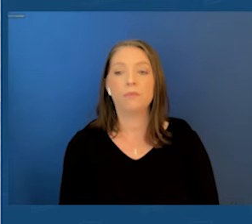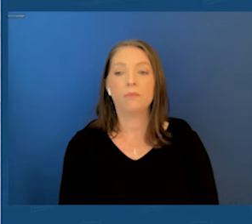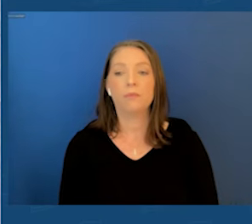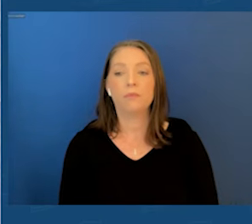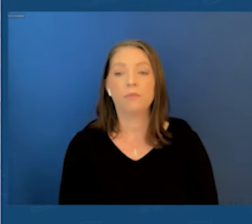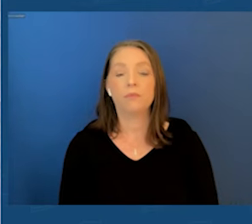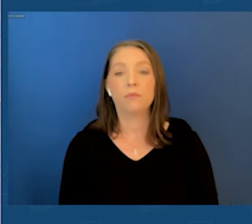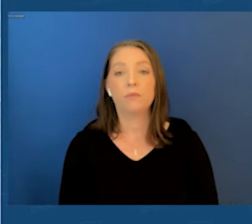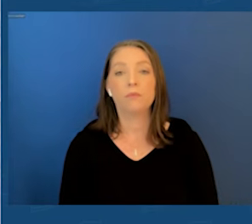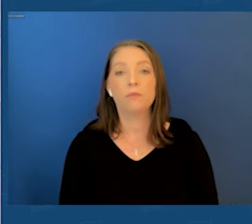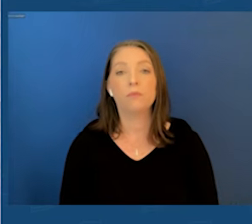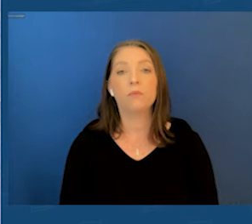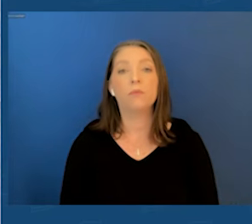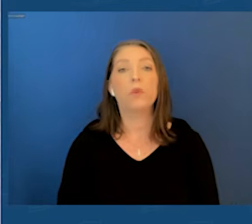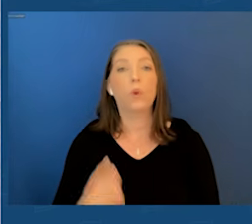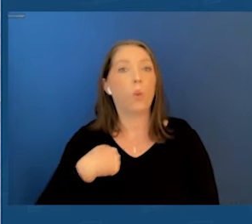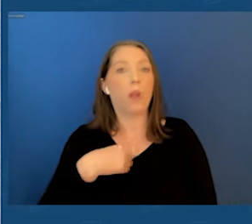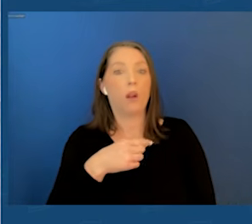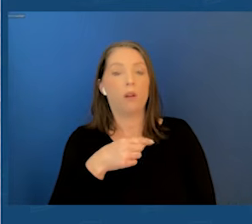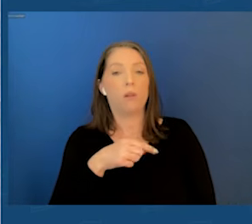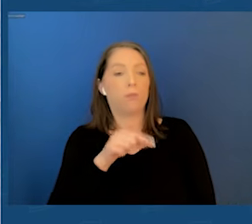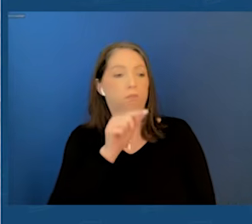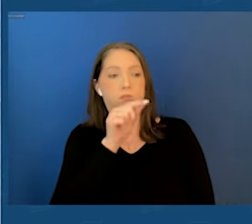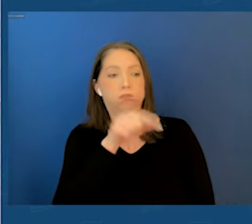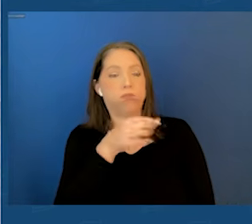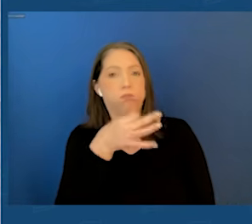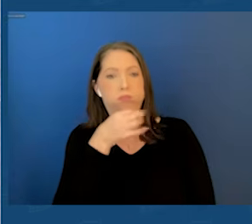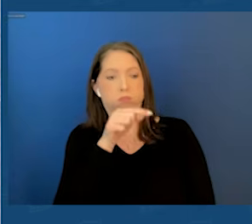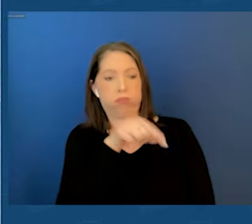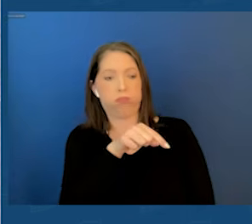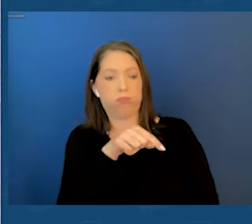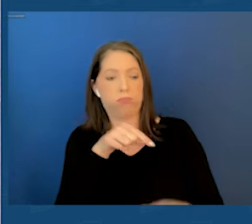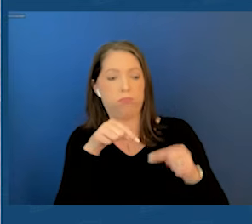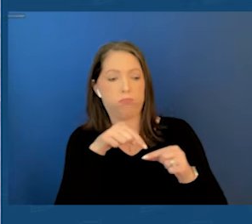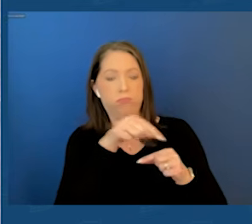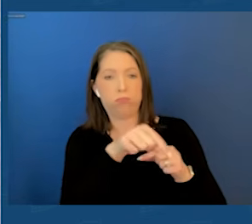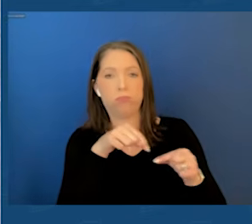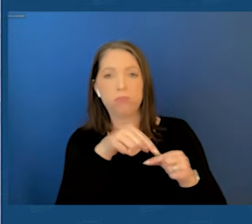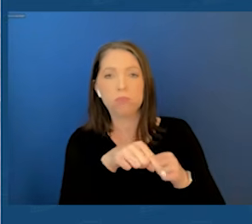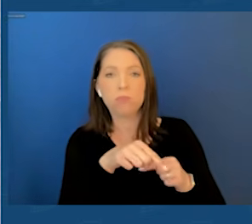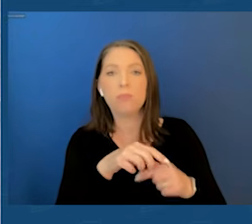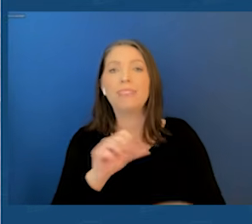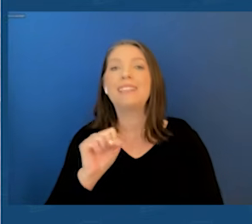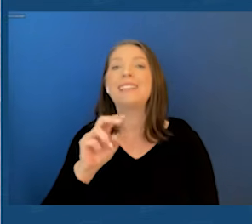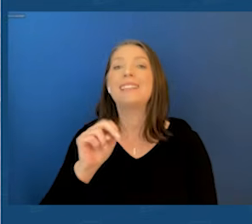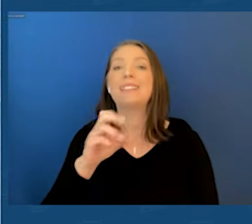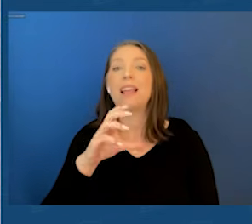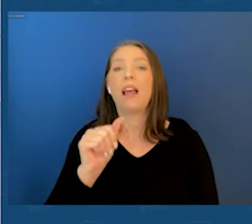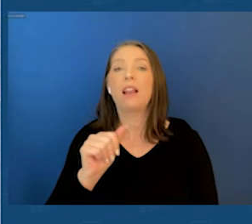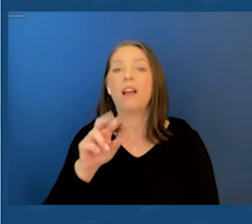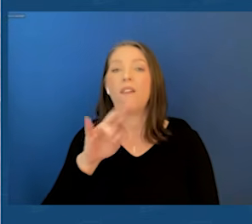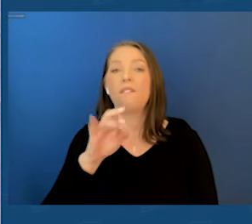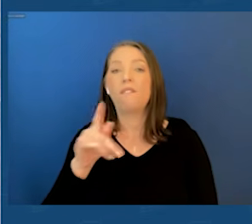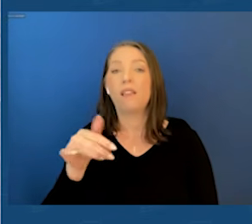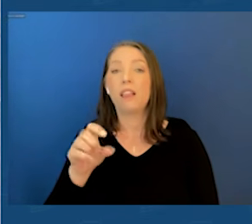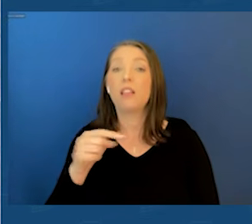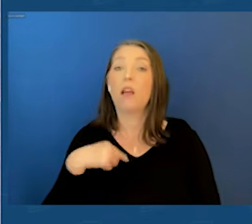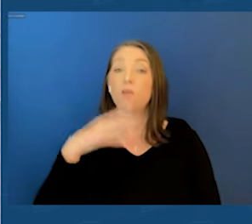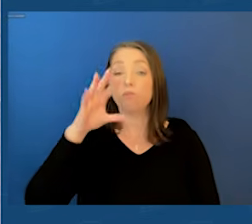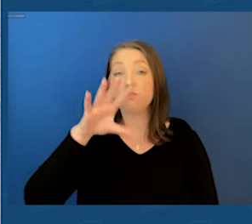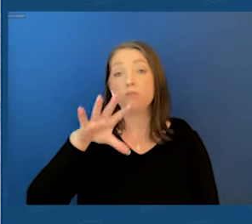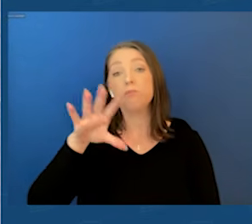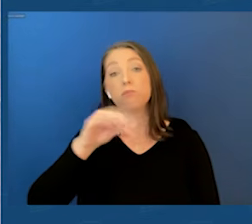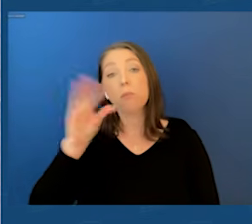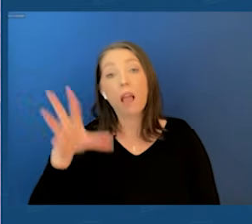walking distance from one of those things in American history. Seneca Village was an African-American community. Indeed, it was a